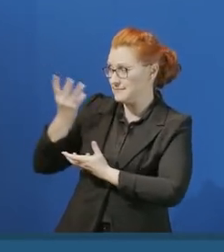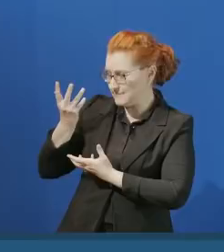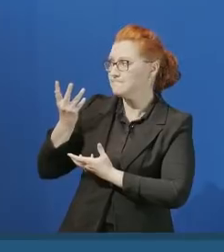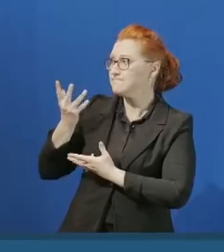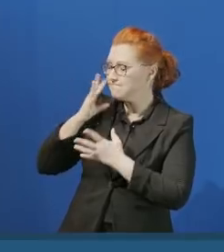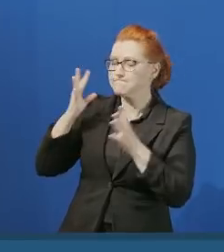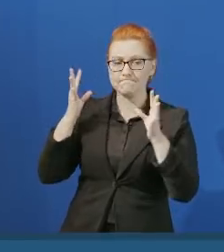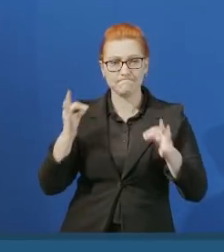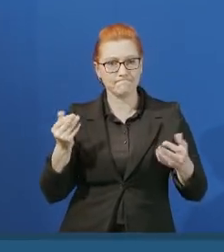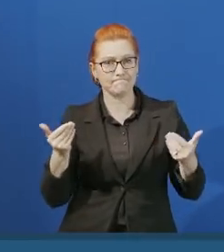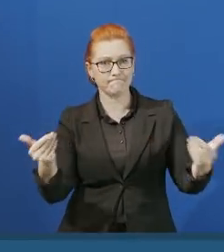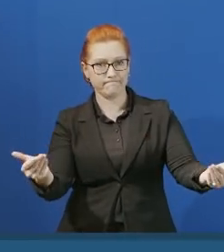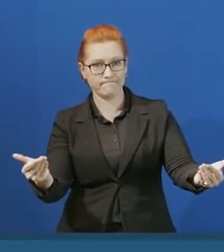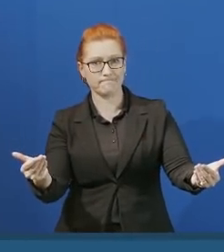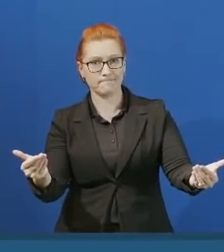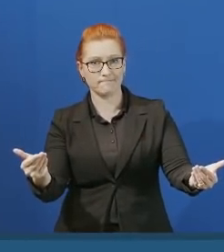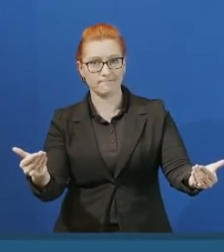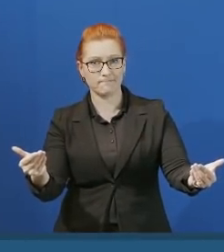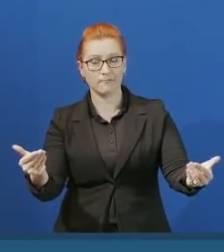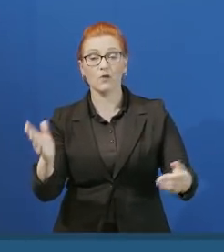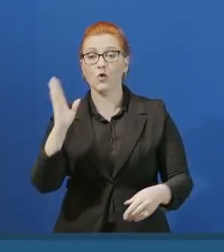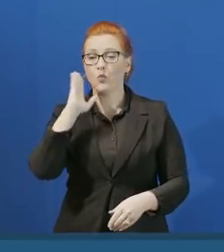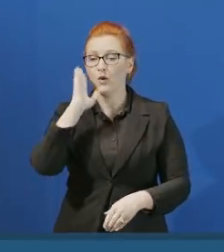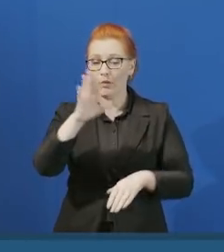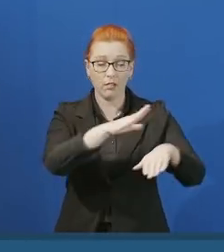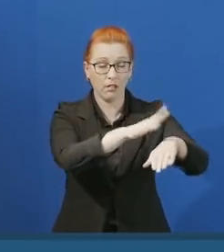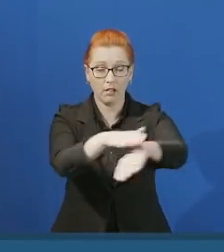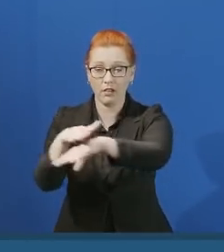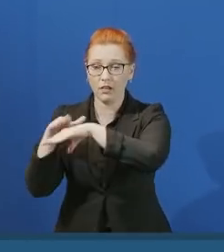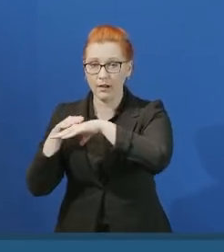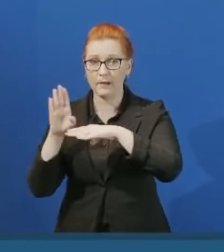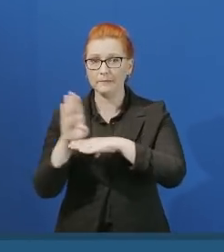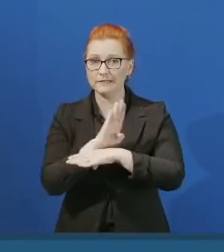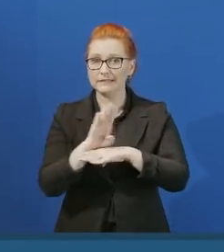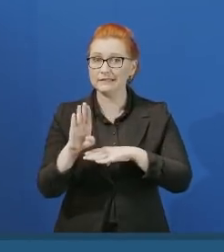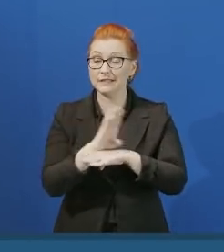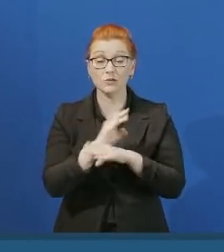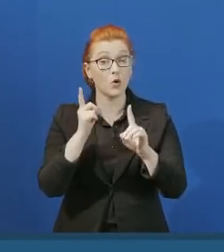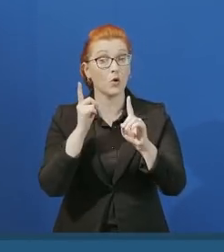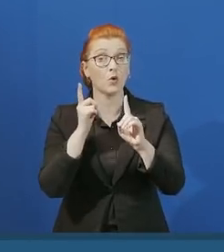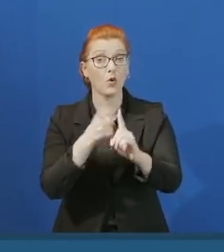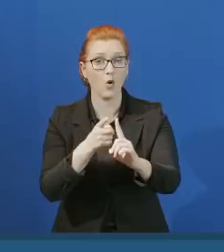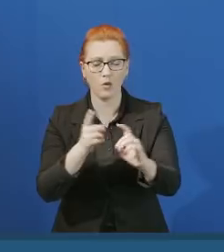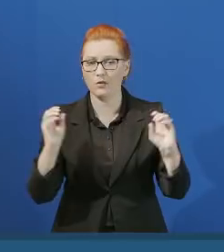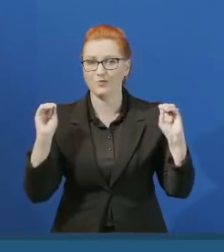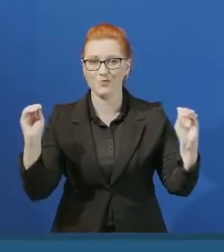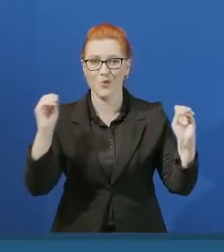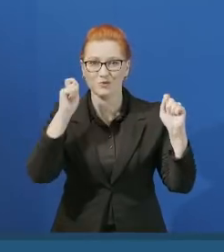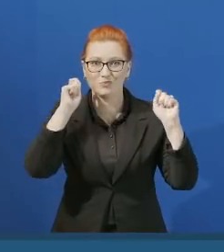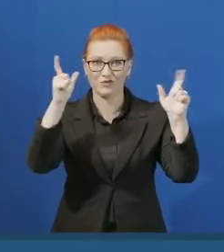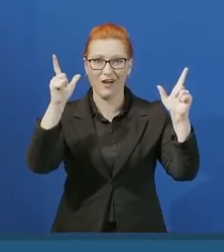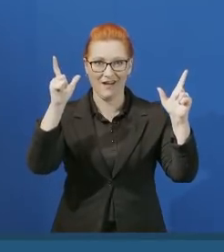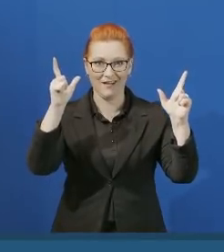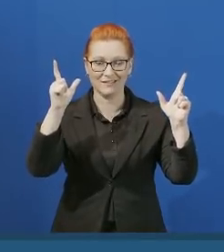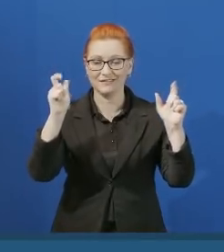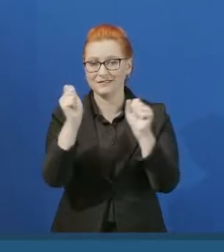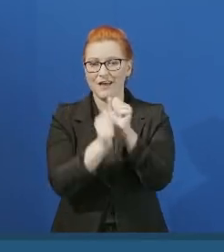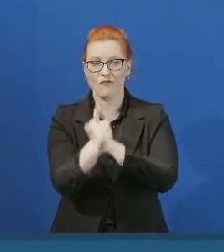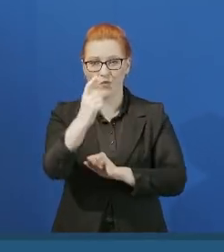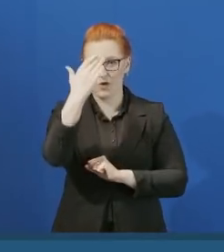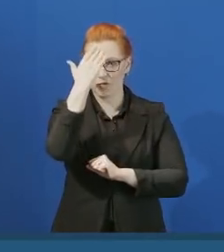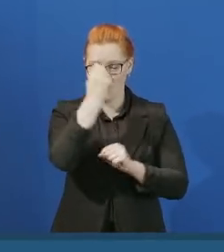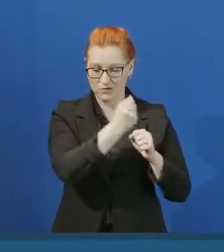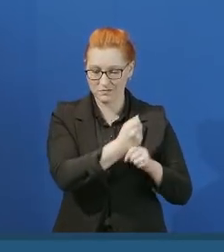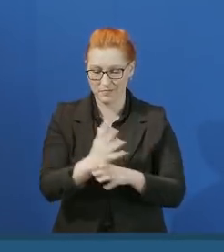plan and adjust. The goal is that there will be no unpleasant surprises going forward. And we're going to follow